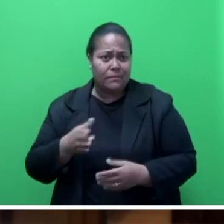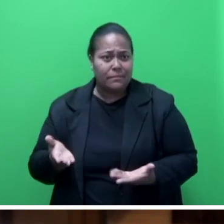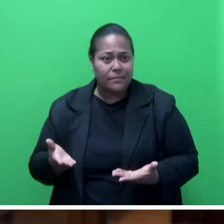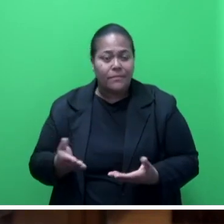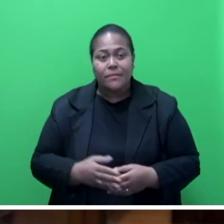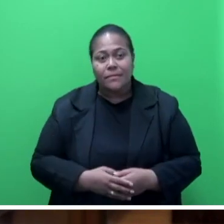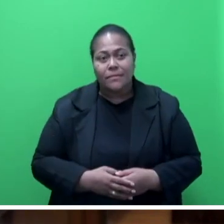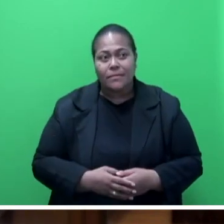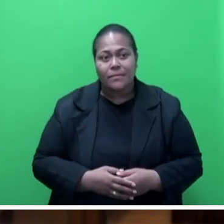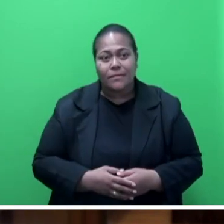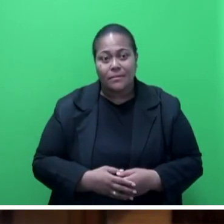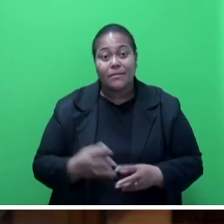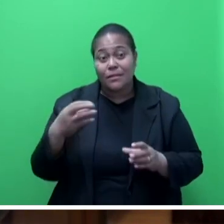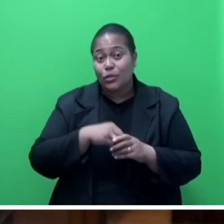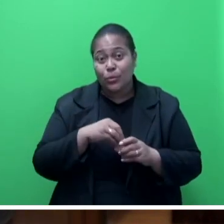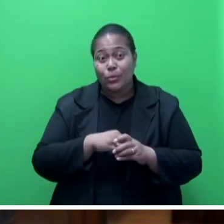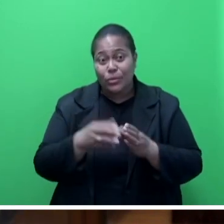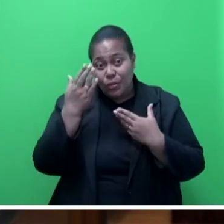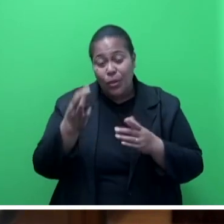that, of course, includes Honorable Prasad.